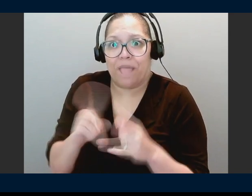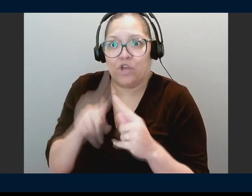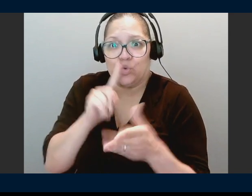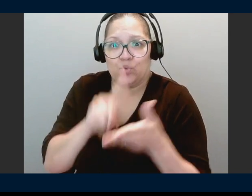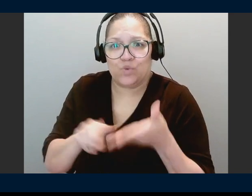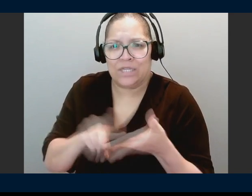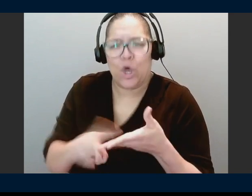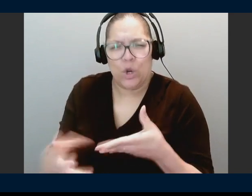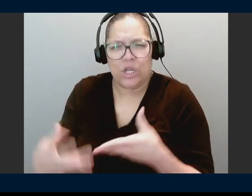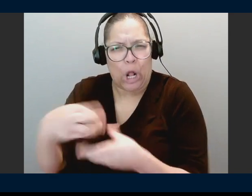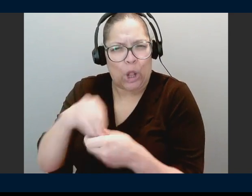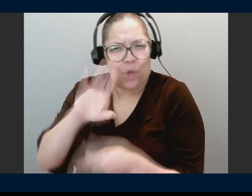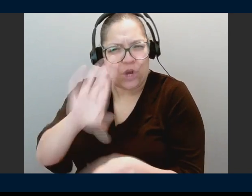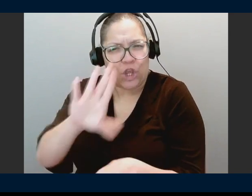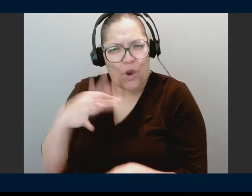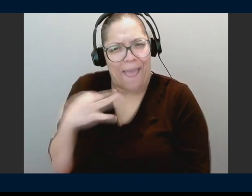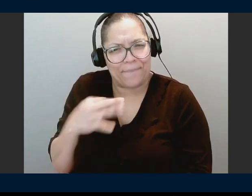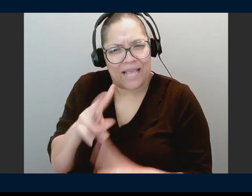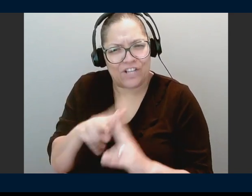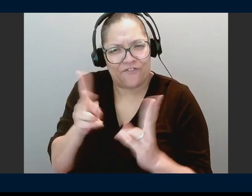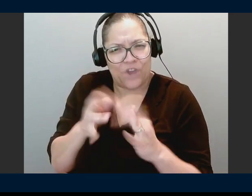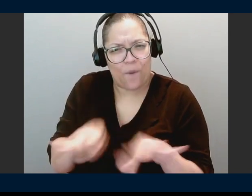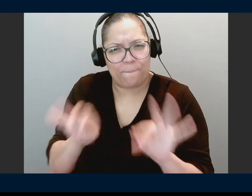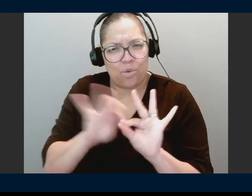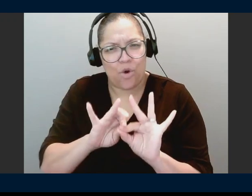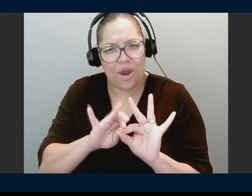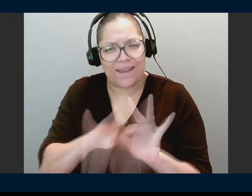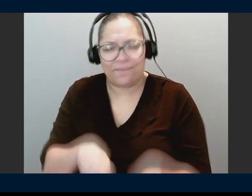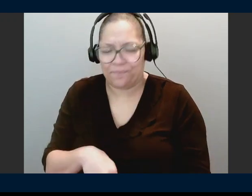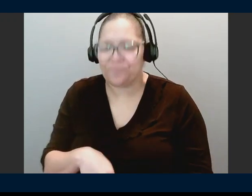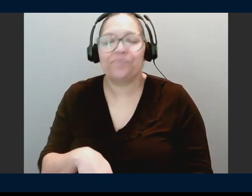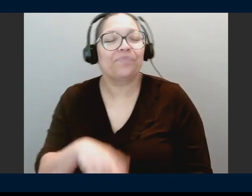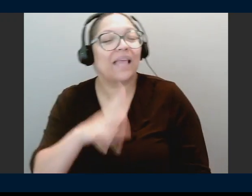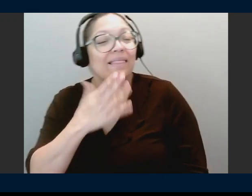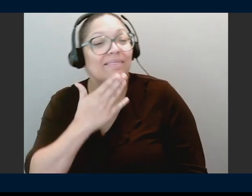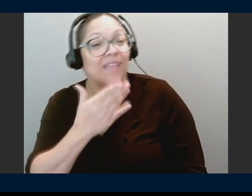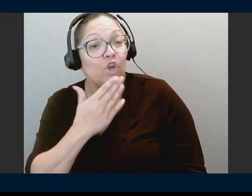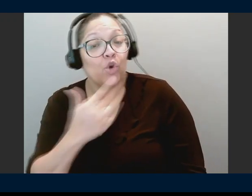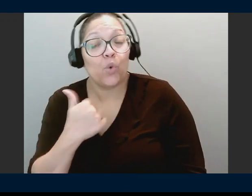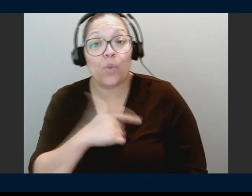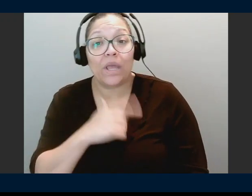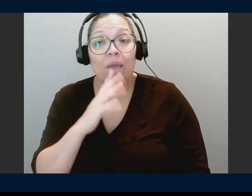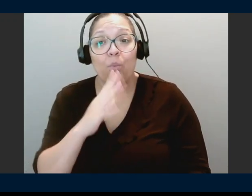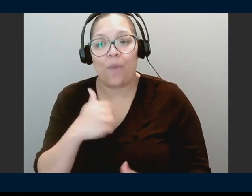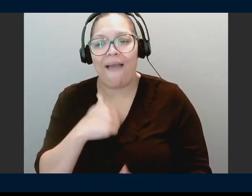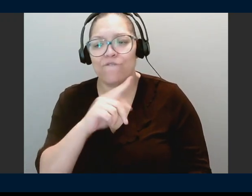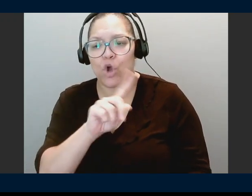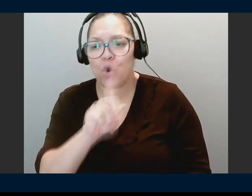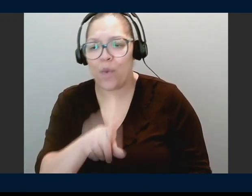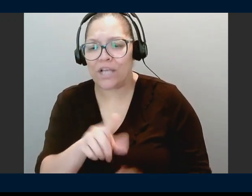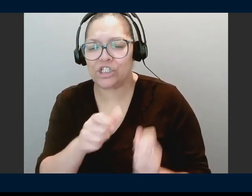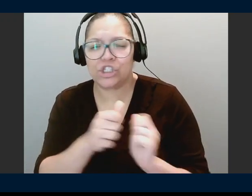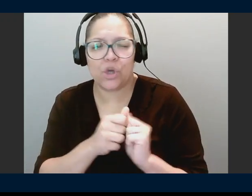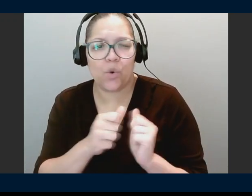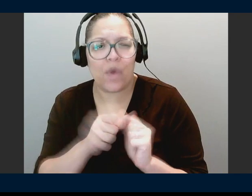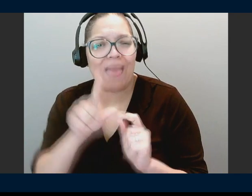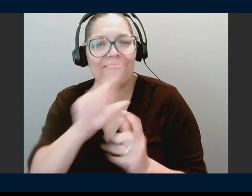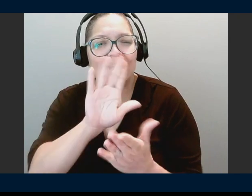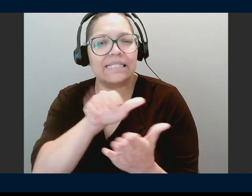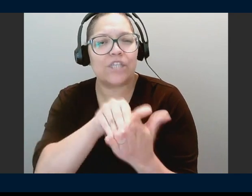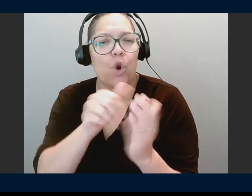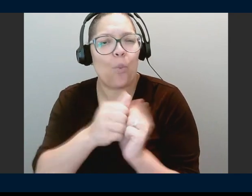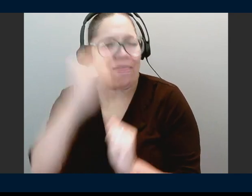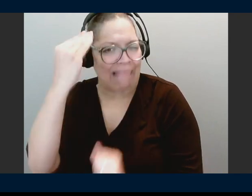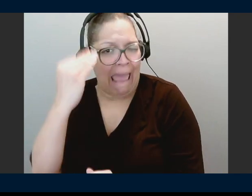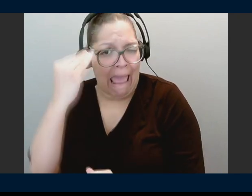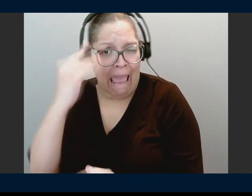important. Thank you. You're welcome. Great. We're going to take, we have a question with in the center with a hat, it looks